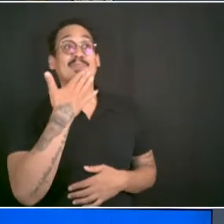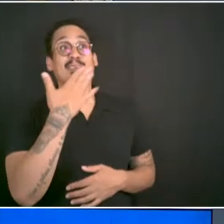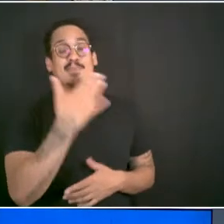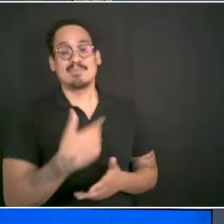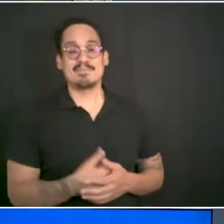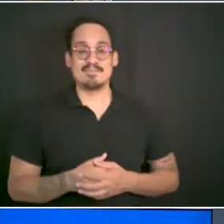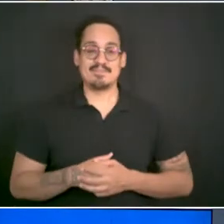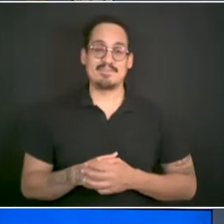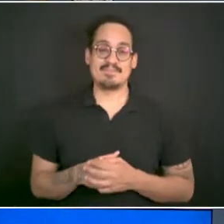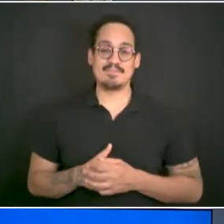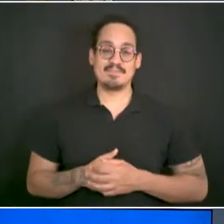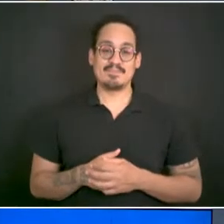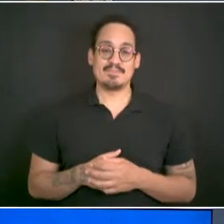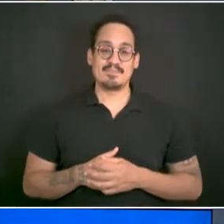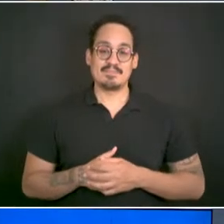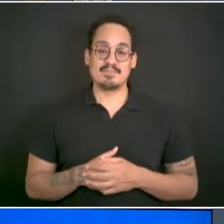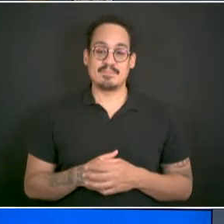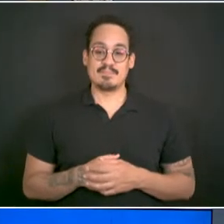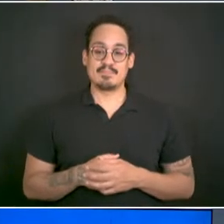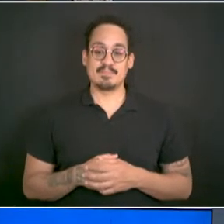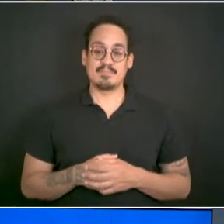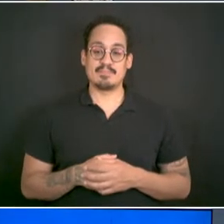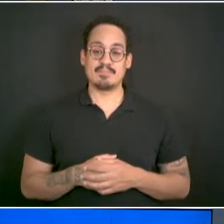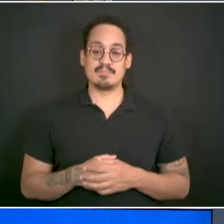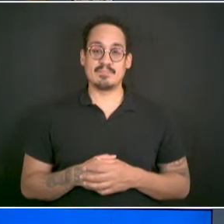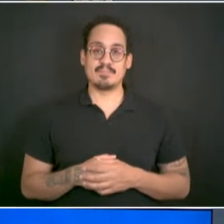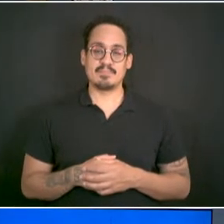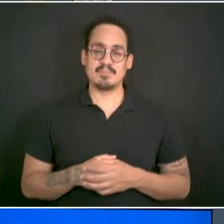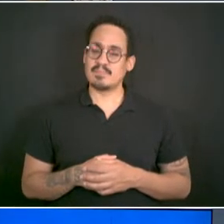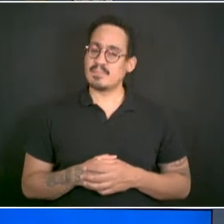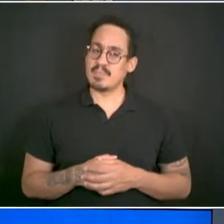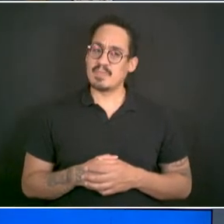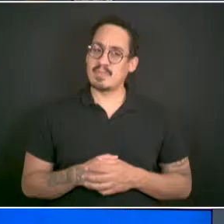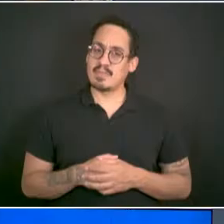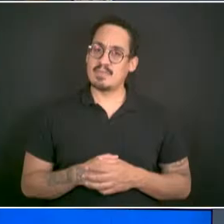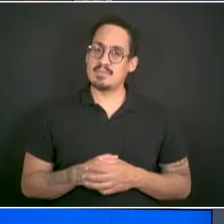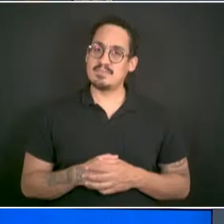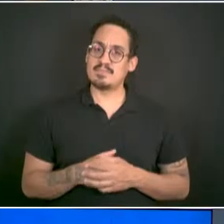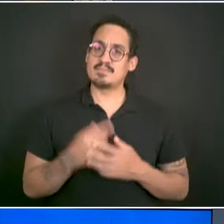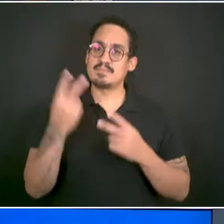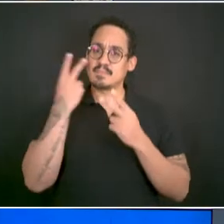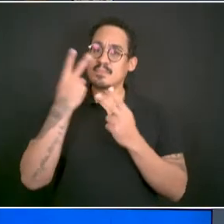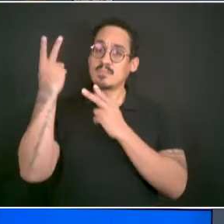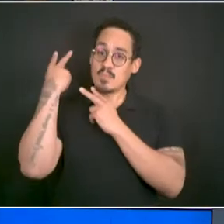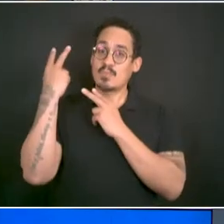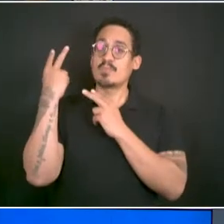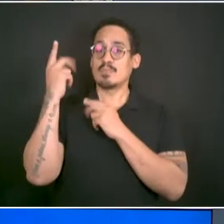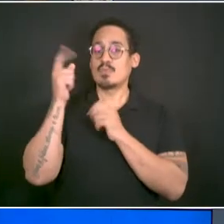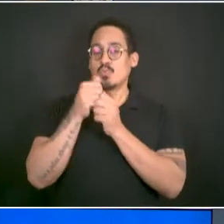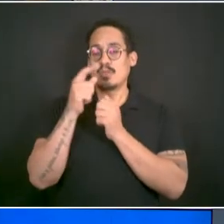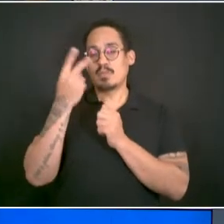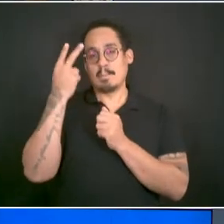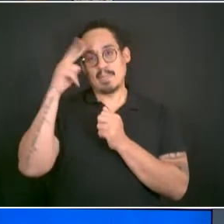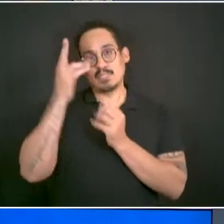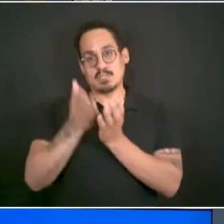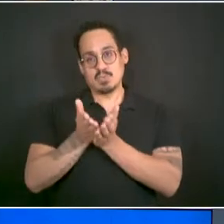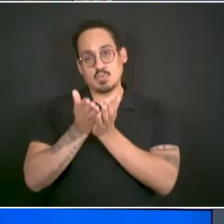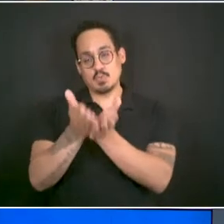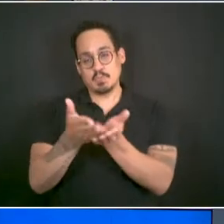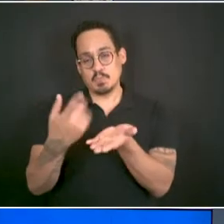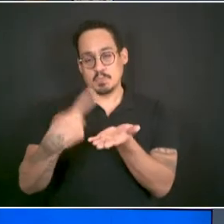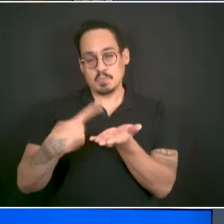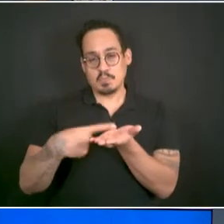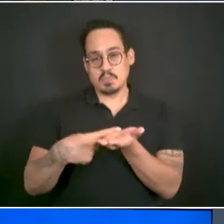Piggybacking on NJ there for a minute, yes. The Mexican ship that crashed into the Brooklyn Bridge. Is